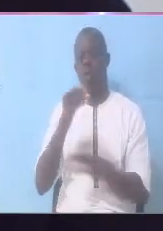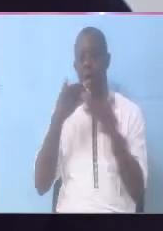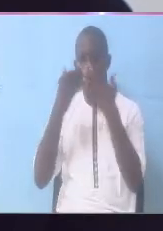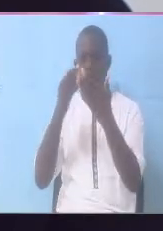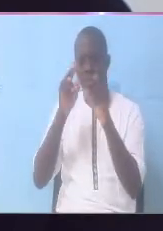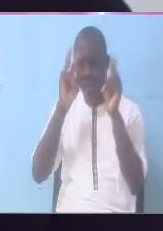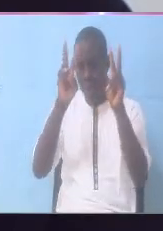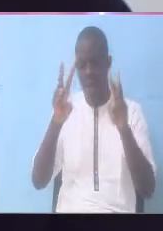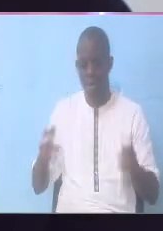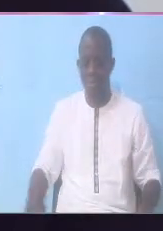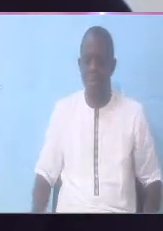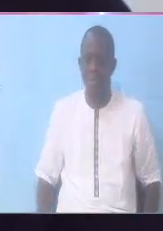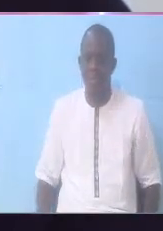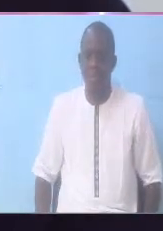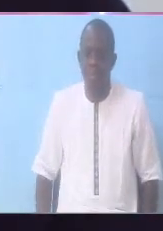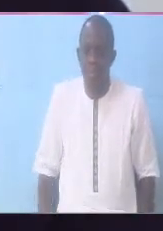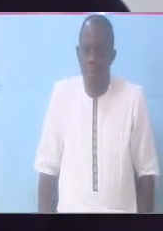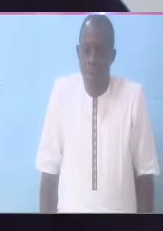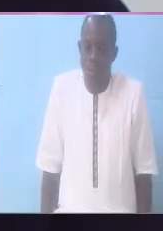please?